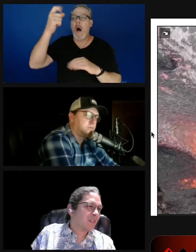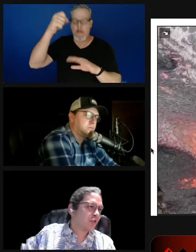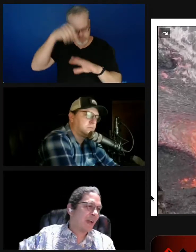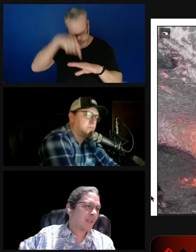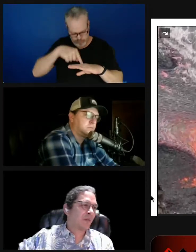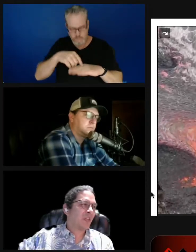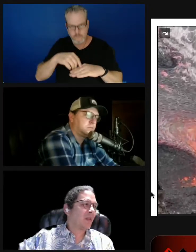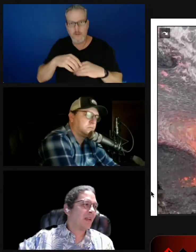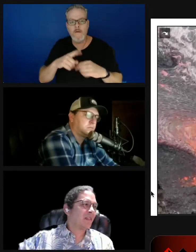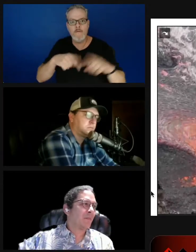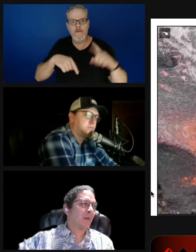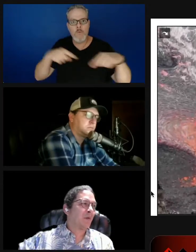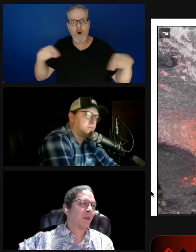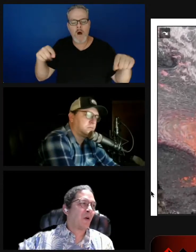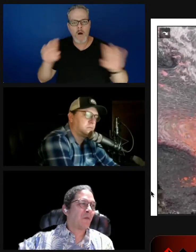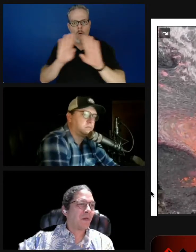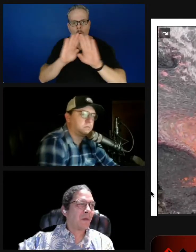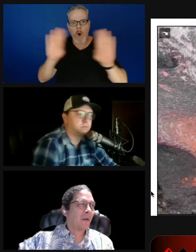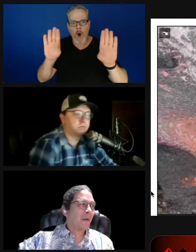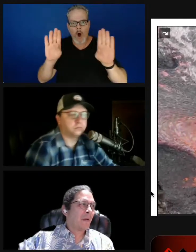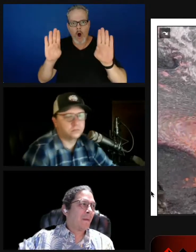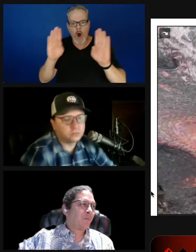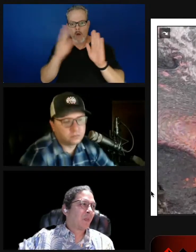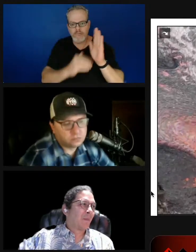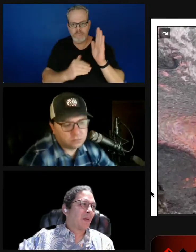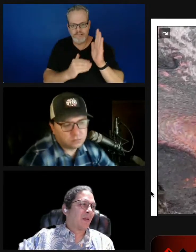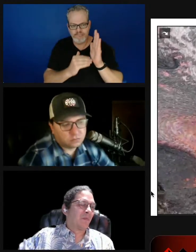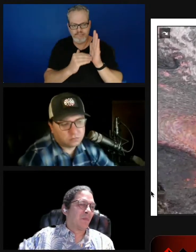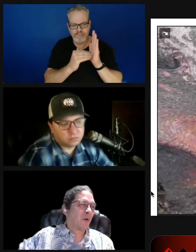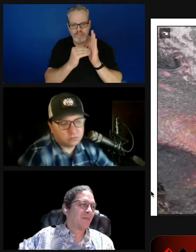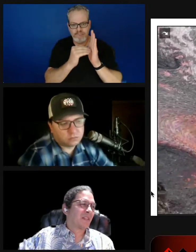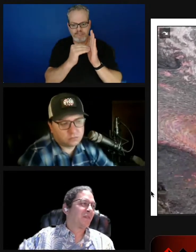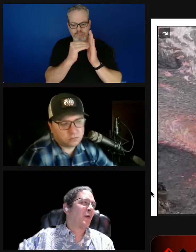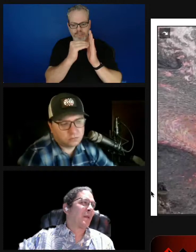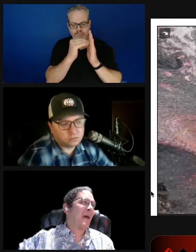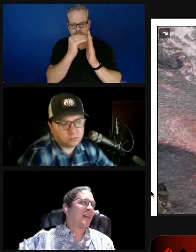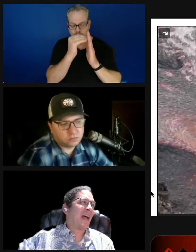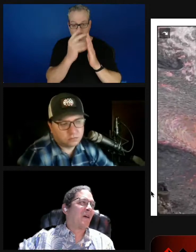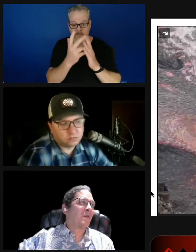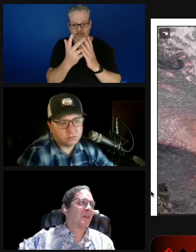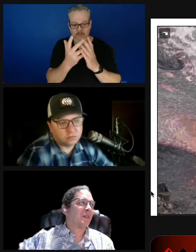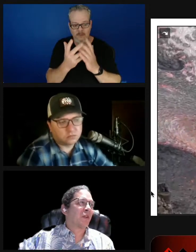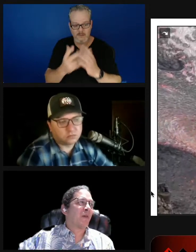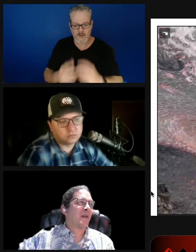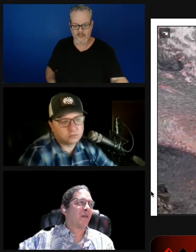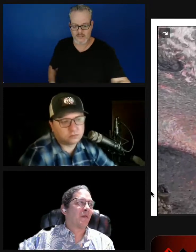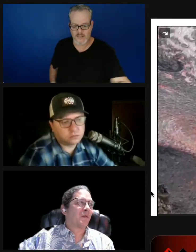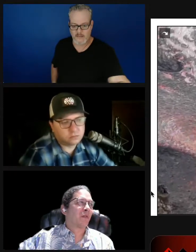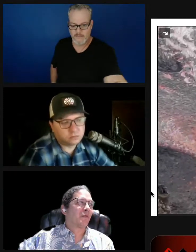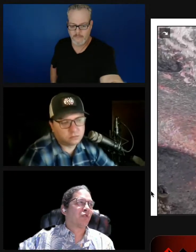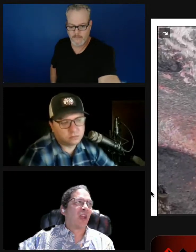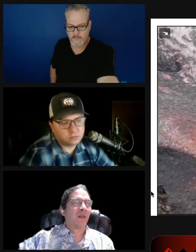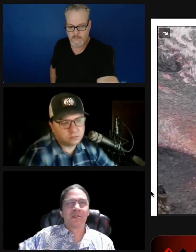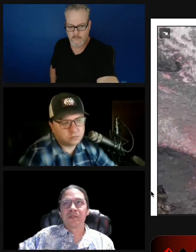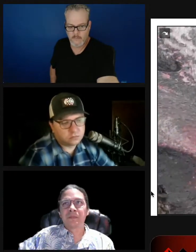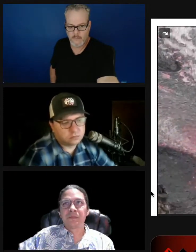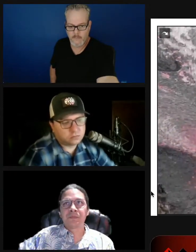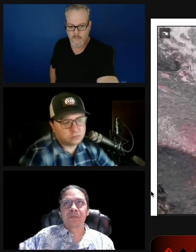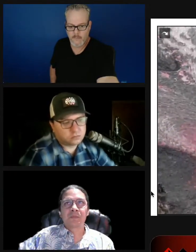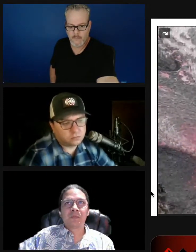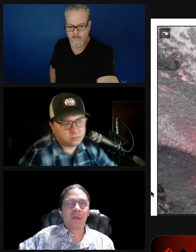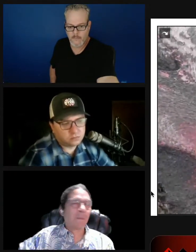walls, tries to accumulate and build the cone, but most of it's flowing back down into the crater through those